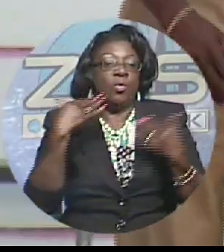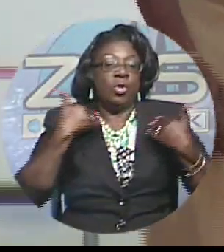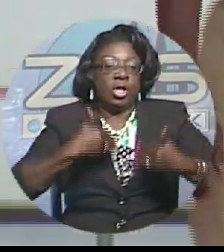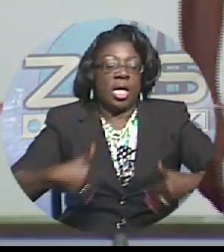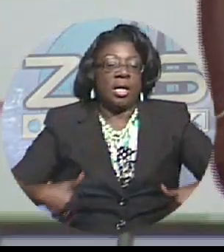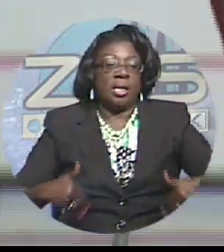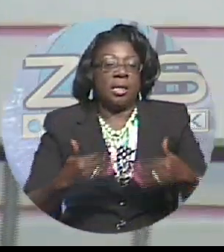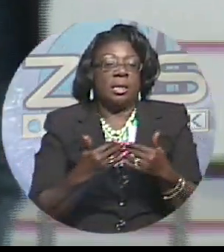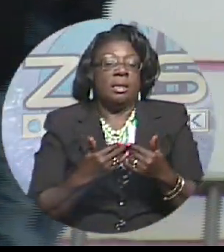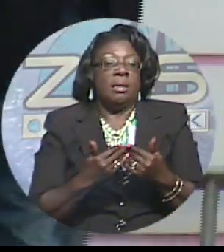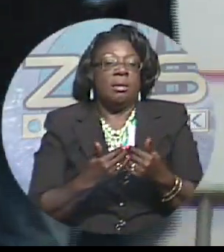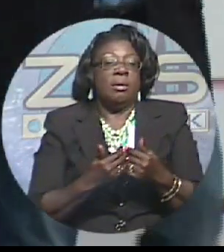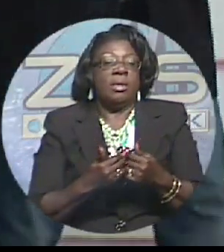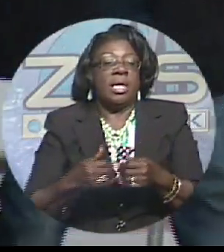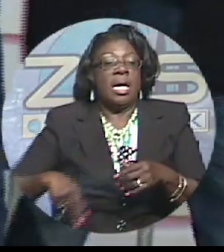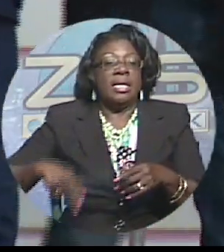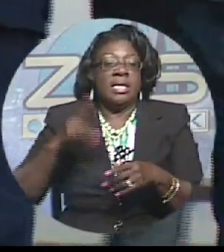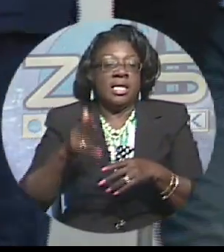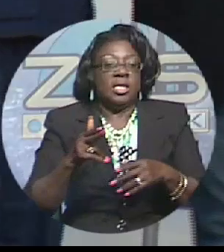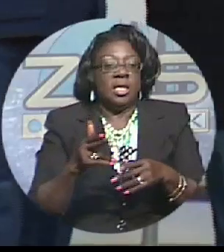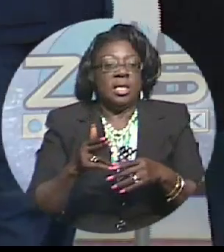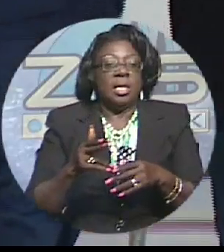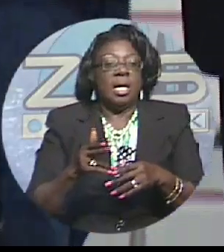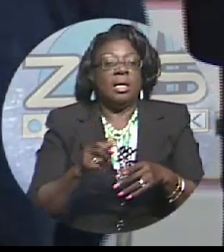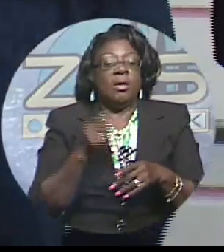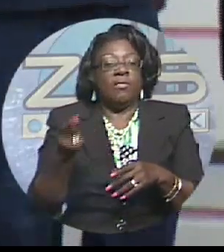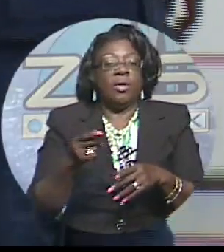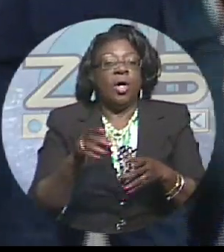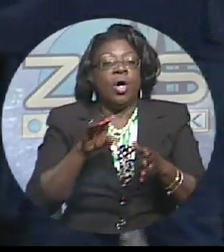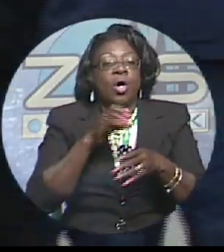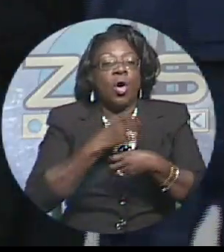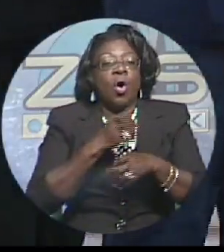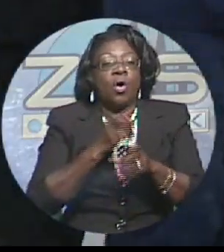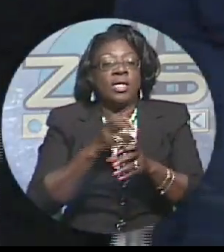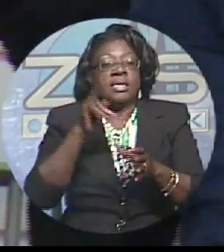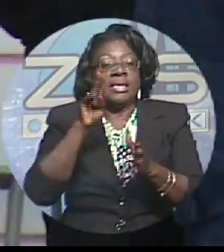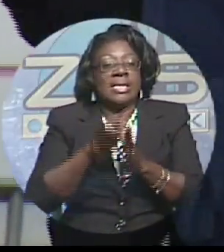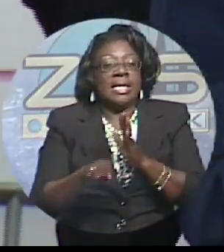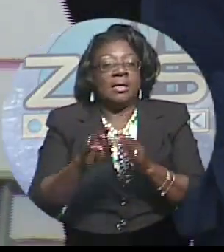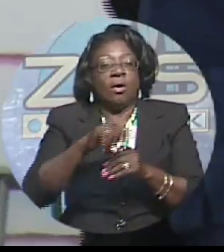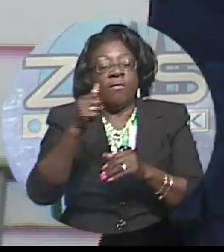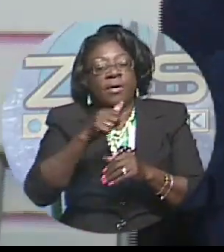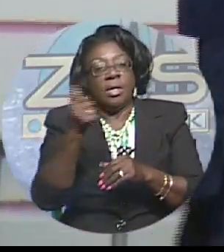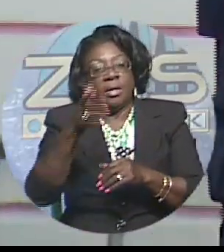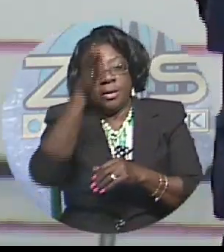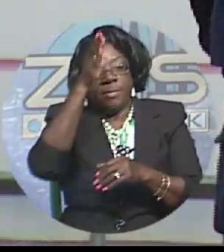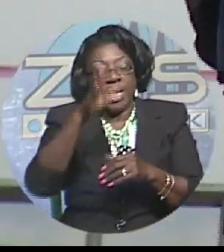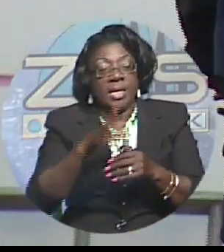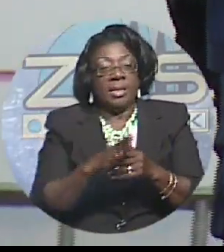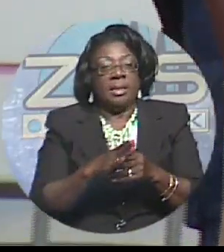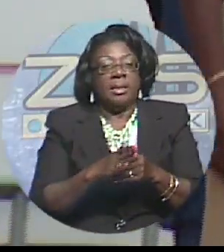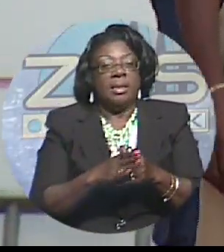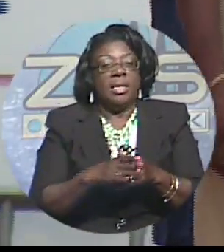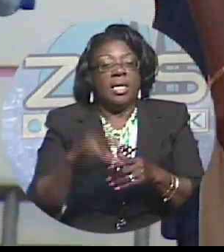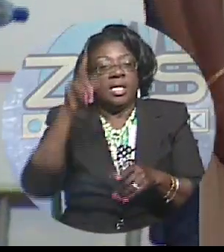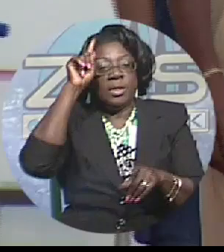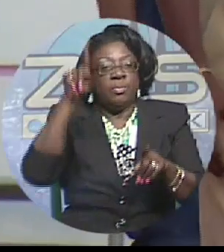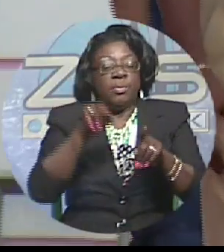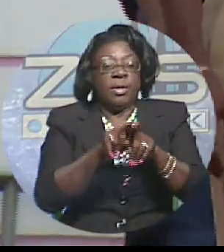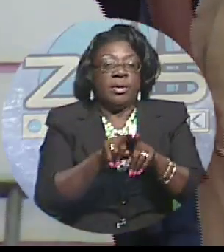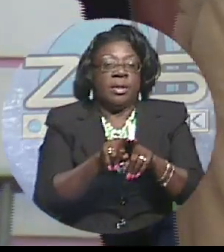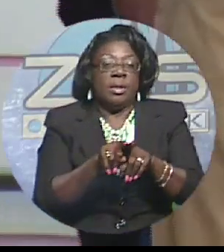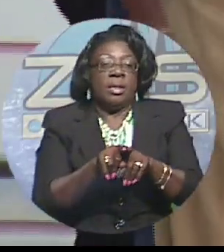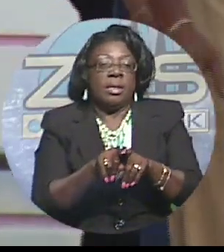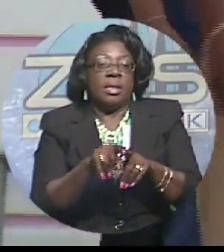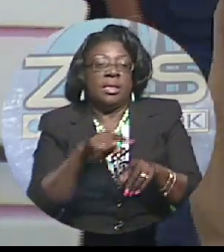while concerned together, intentionally and unlawfully caused the death of Jane Richmond on September 18th. It's further alleged that the man